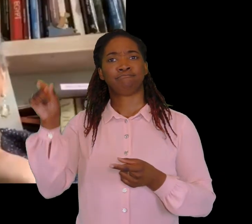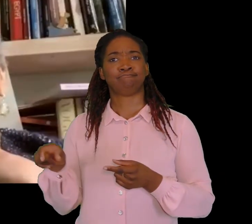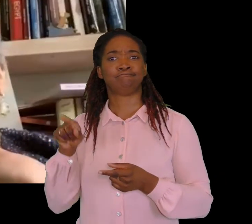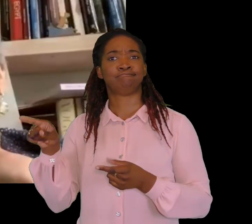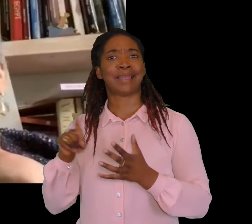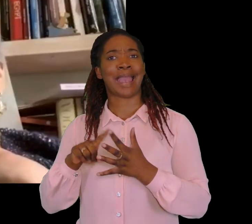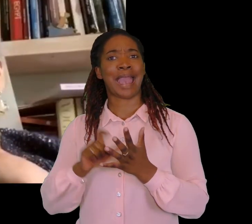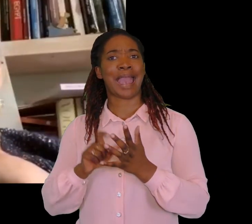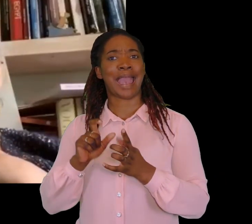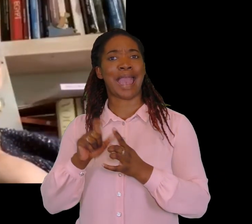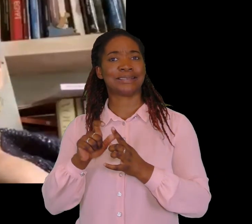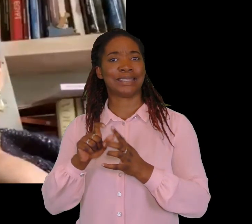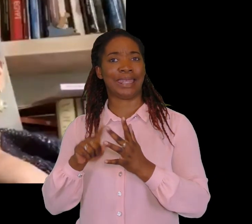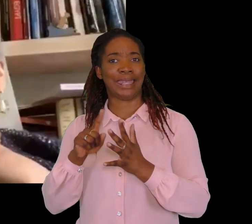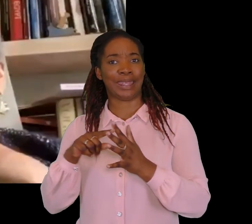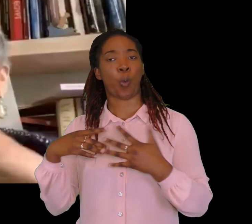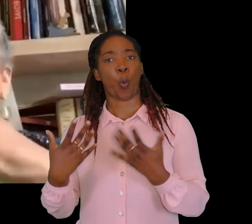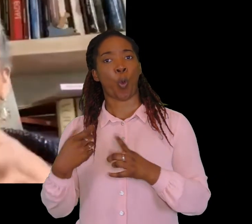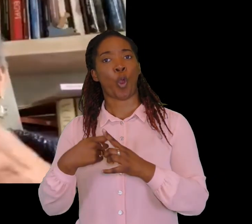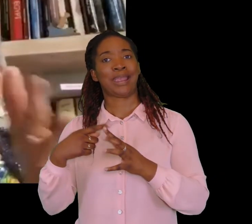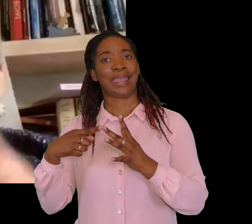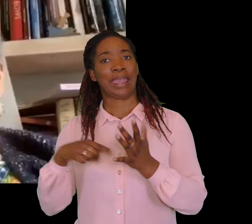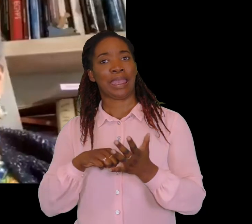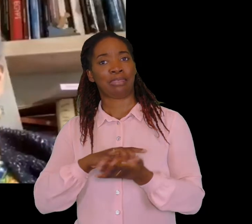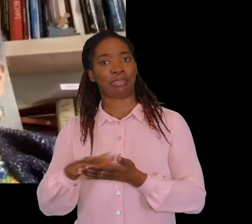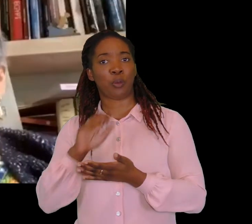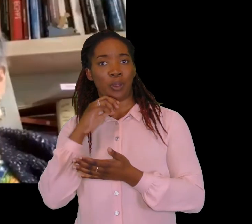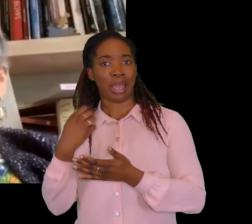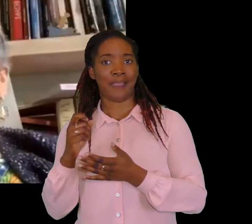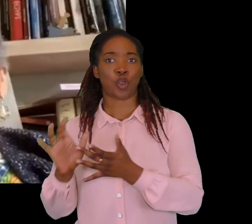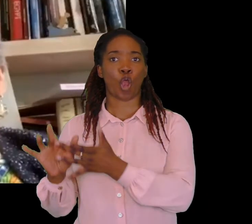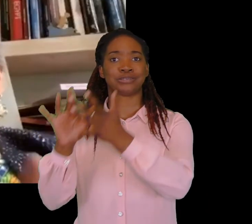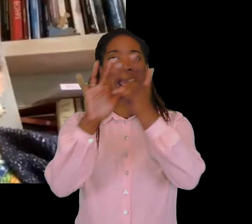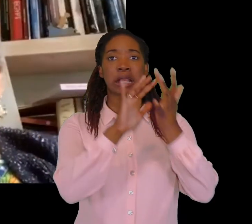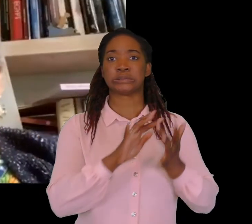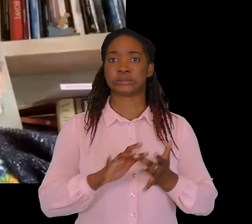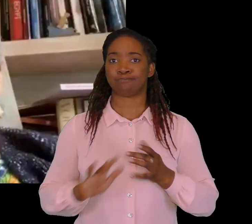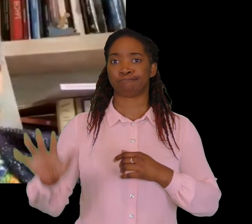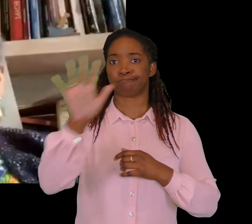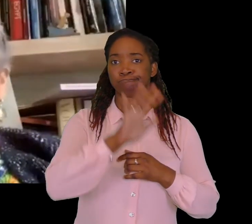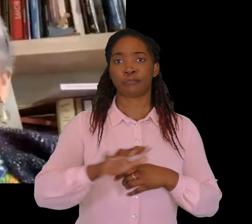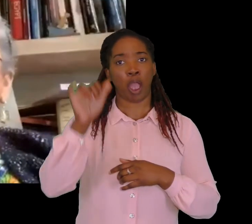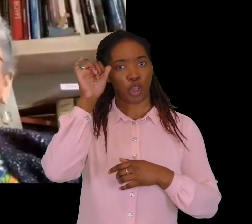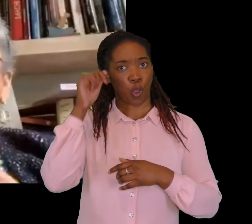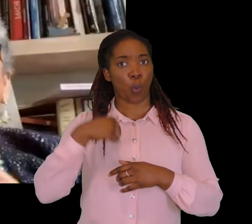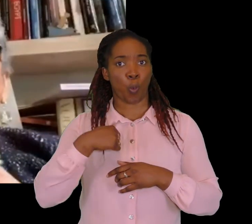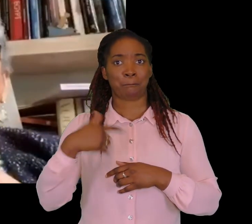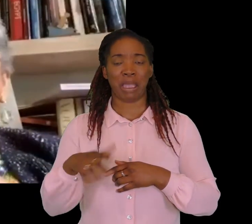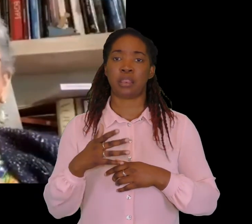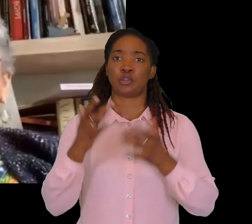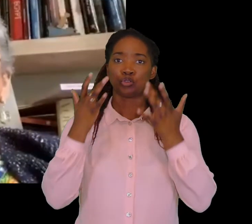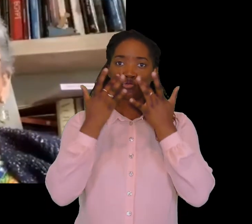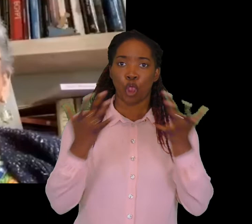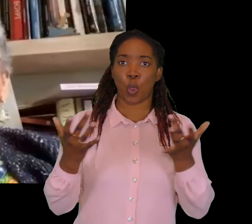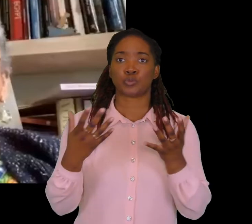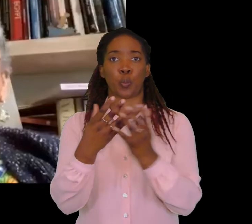Eddie or Keith that would have had those contacts would have been, I know that I did quite a few